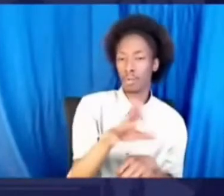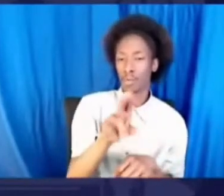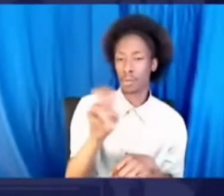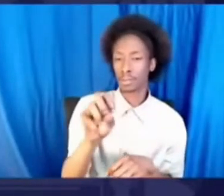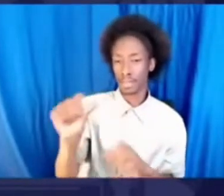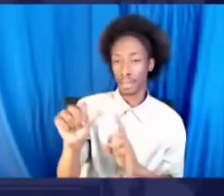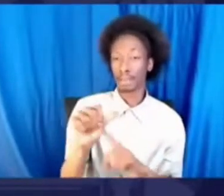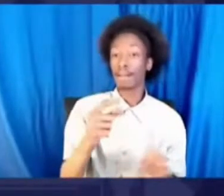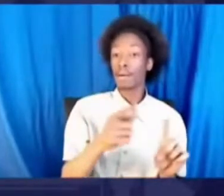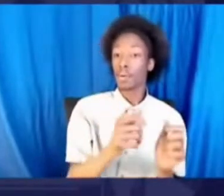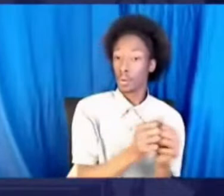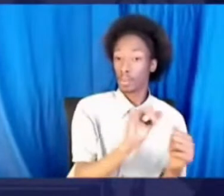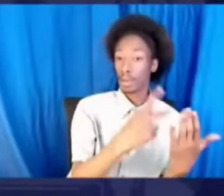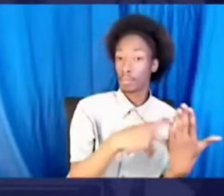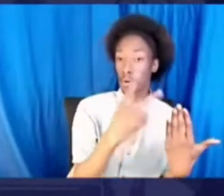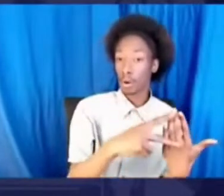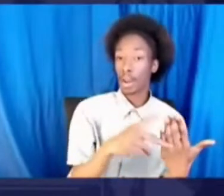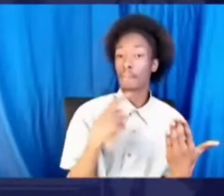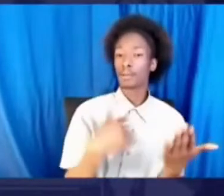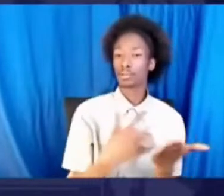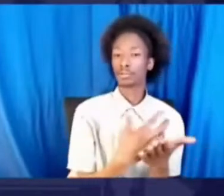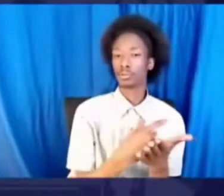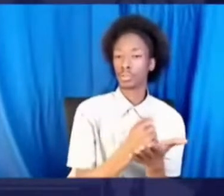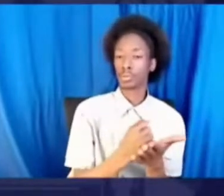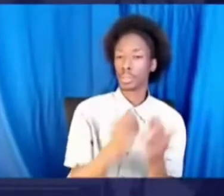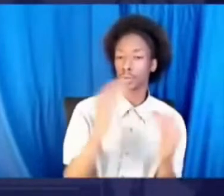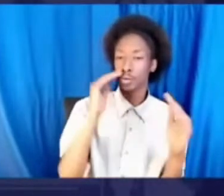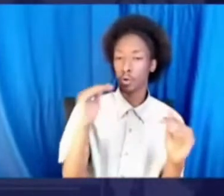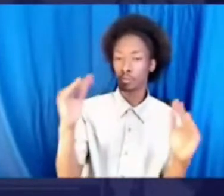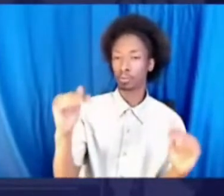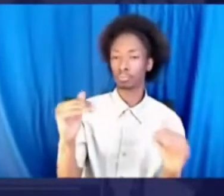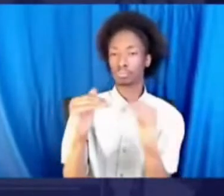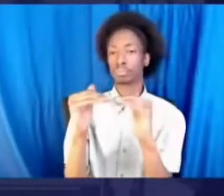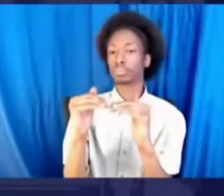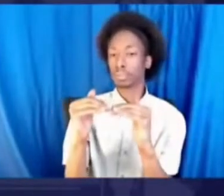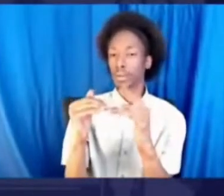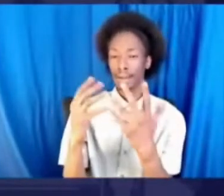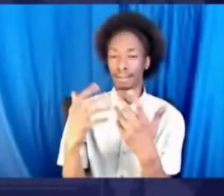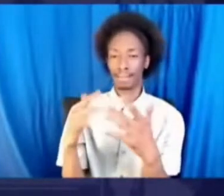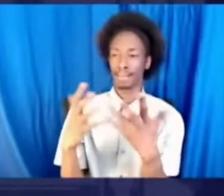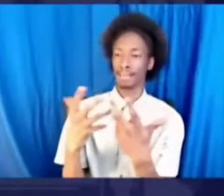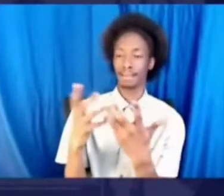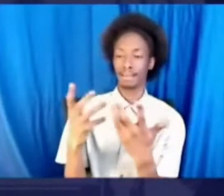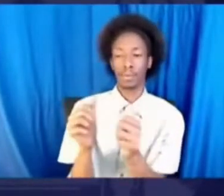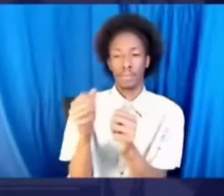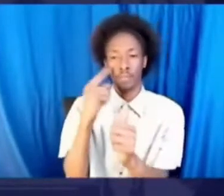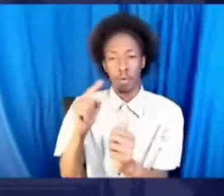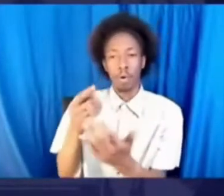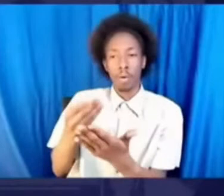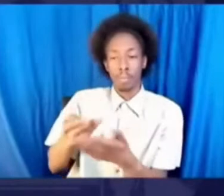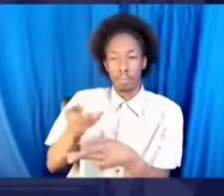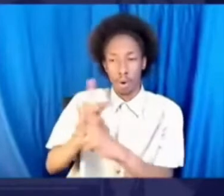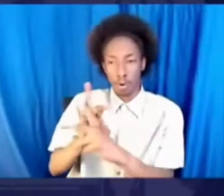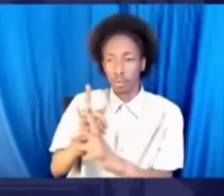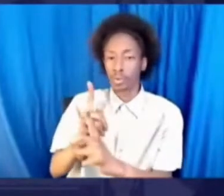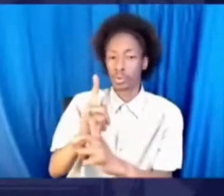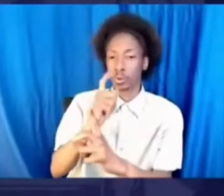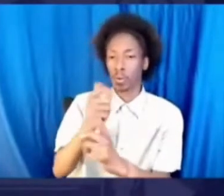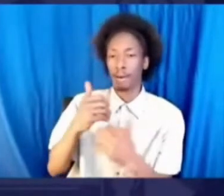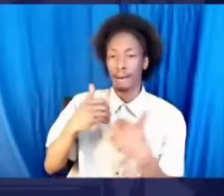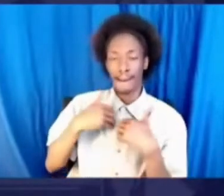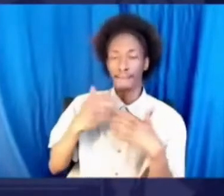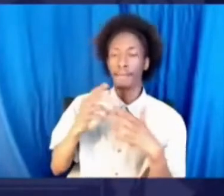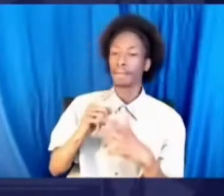Treasury is helping to level the playing field for borrowers that face the greatest barriers to access